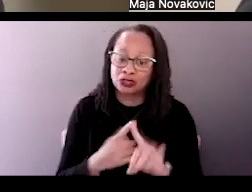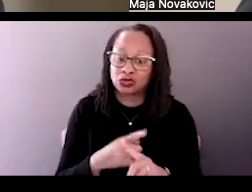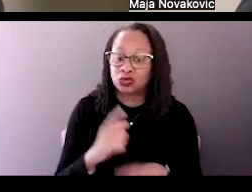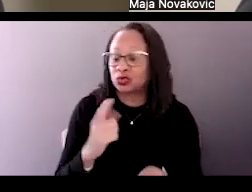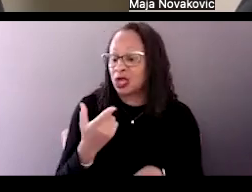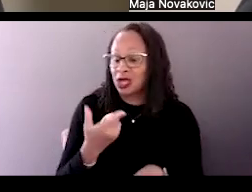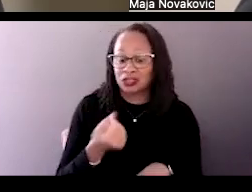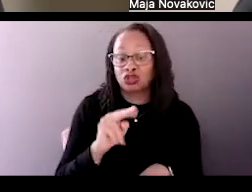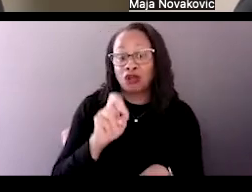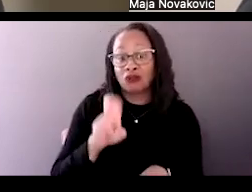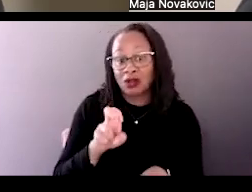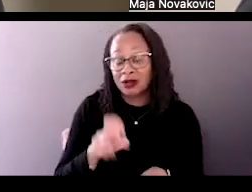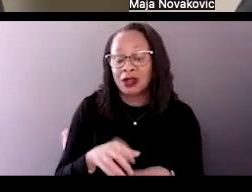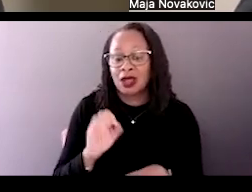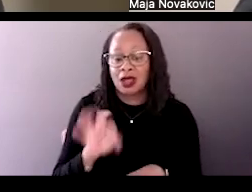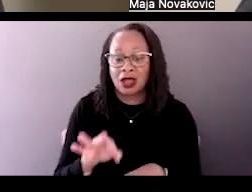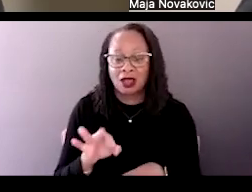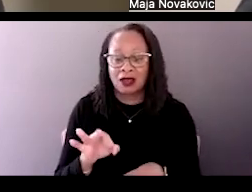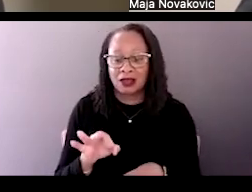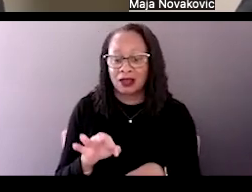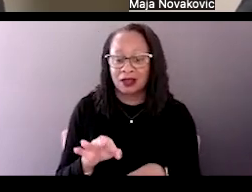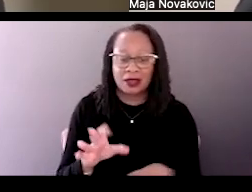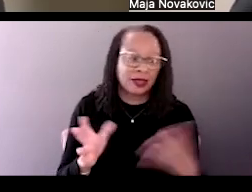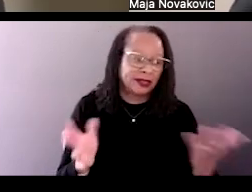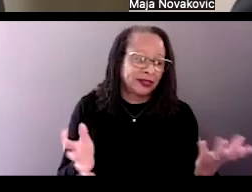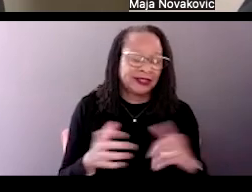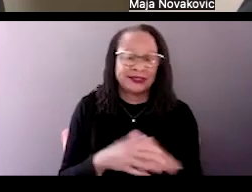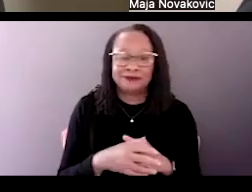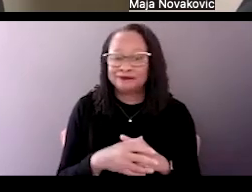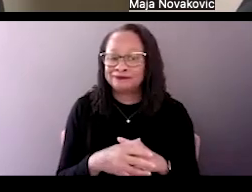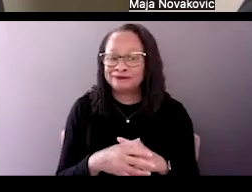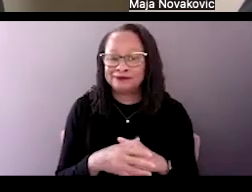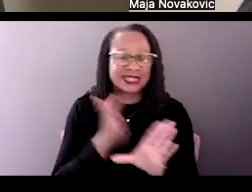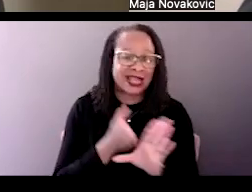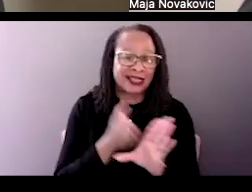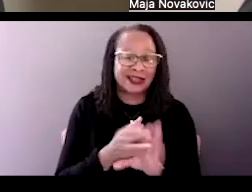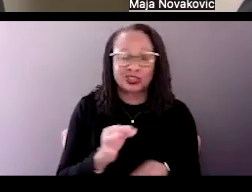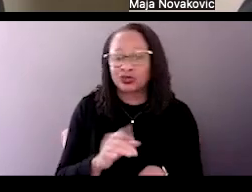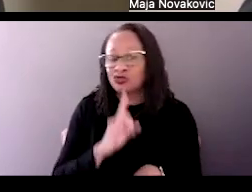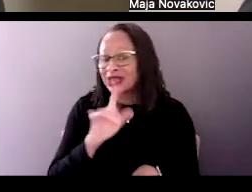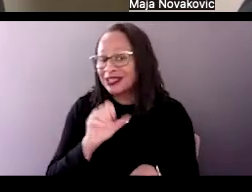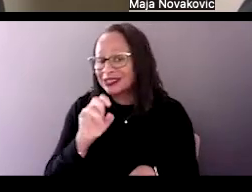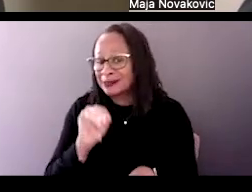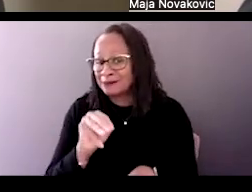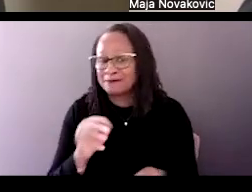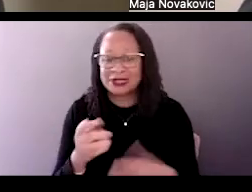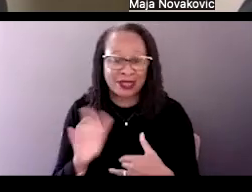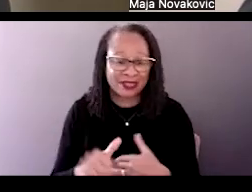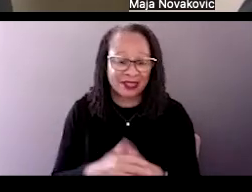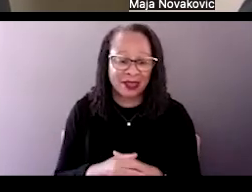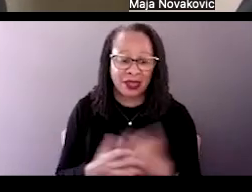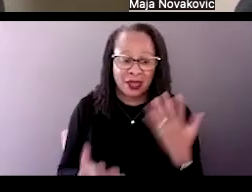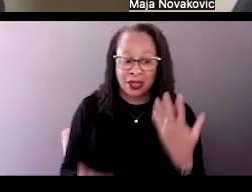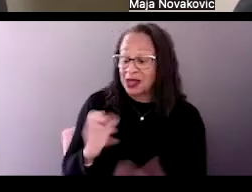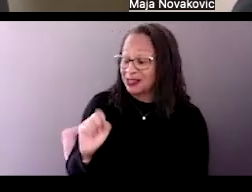of psychological realism. Mm. We'll see. Yeah. Yeah. Maybe it doesn't need a